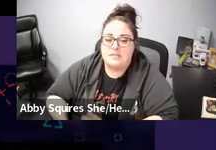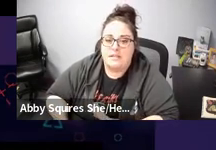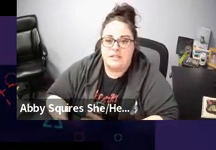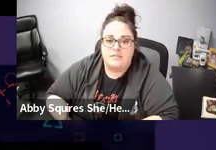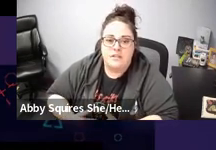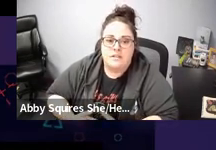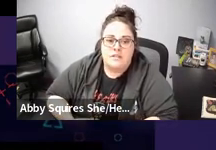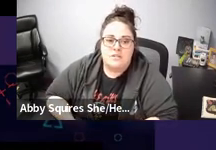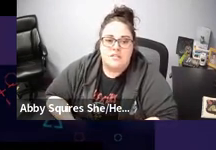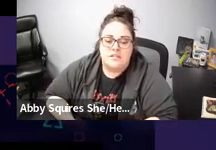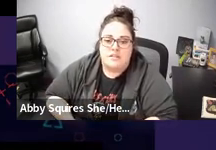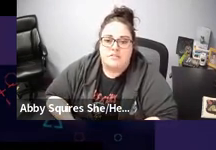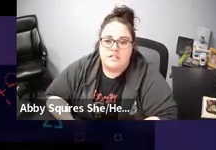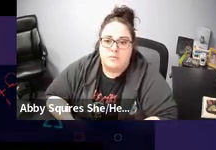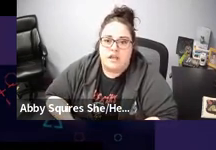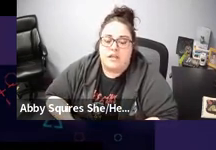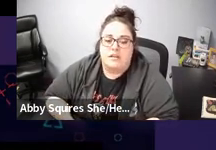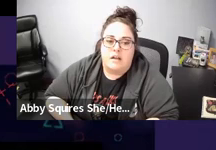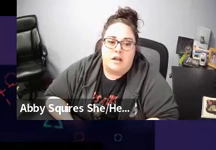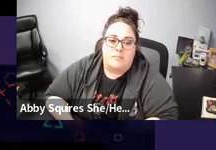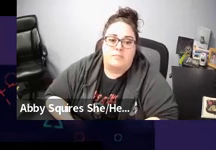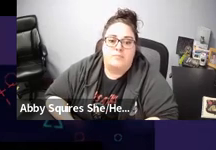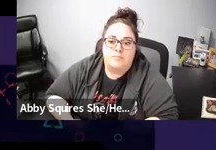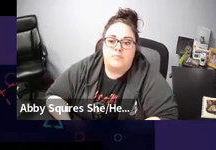really expensive. So that's another reason why